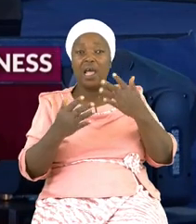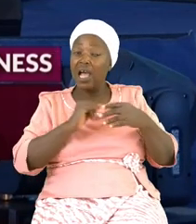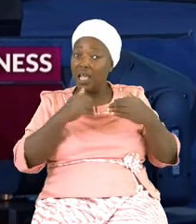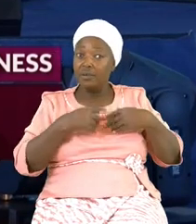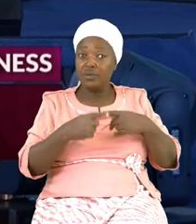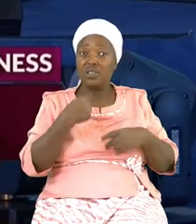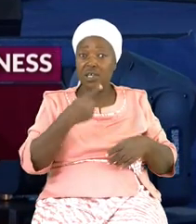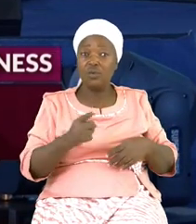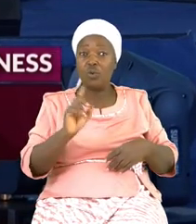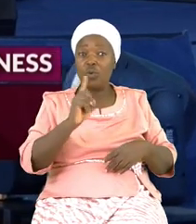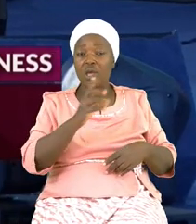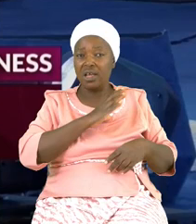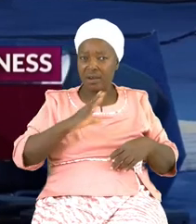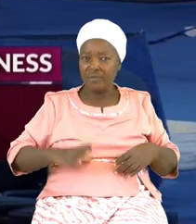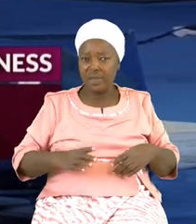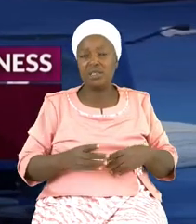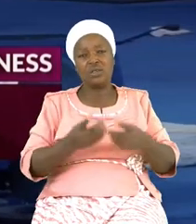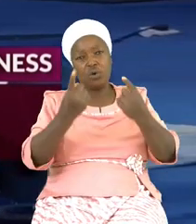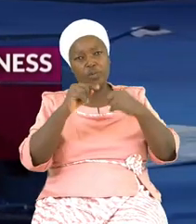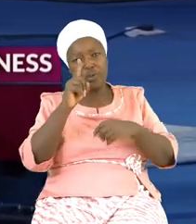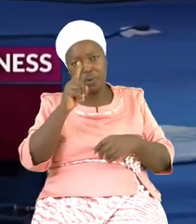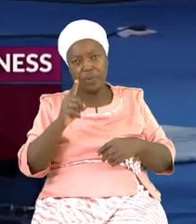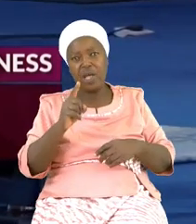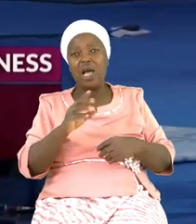comes from. I needed to tell you where